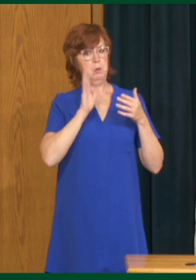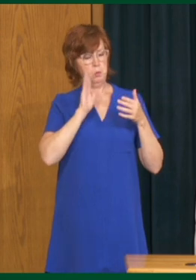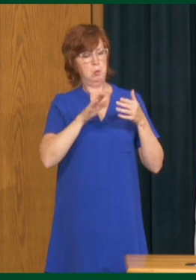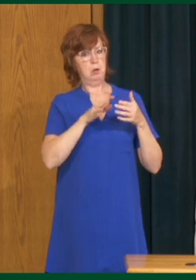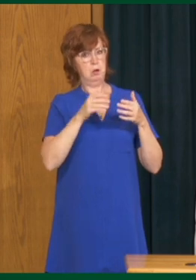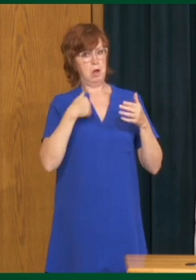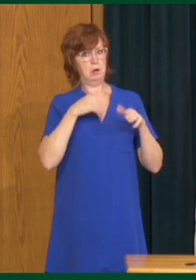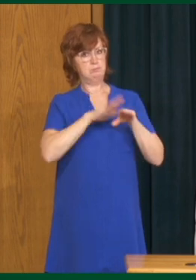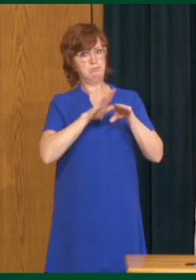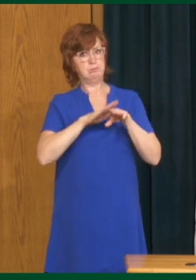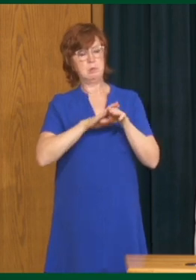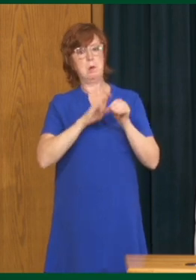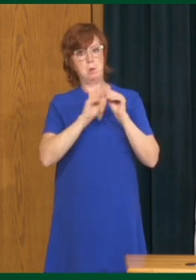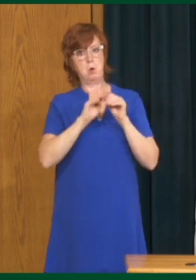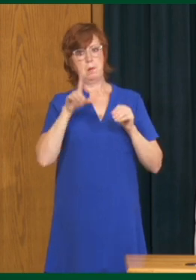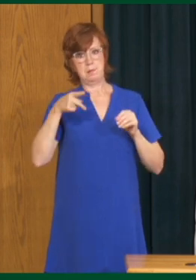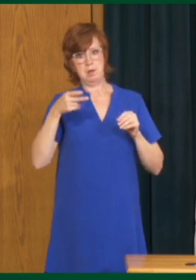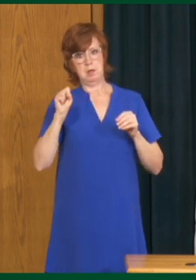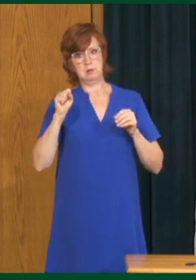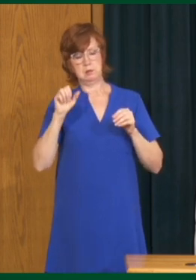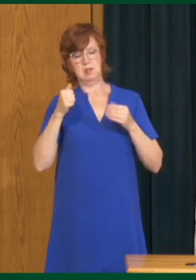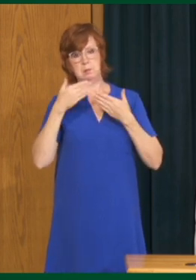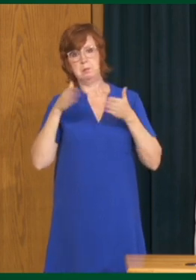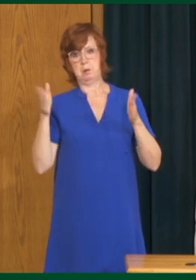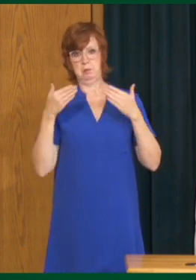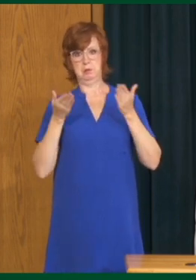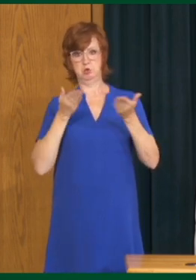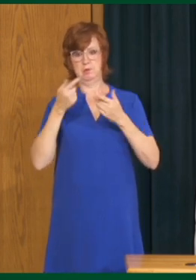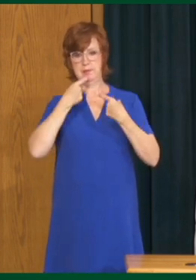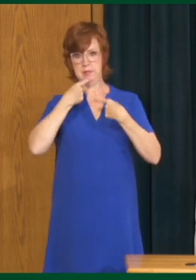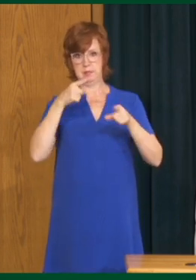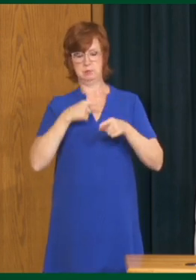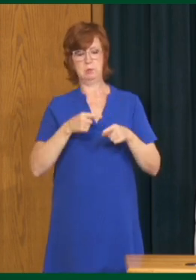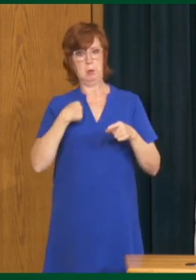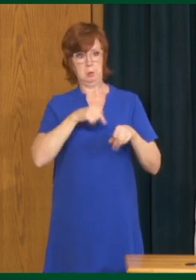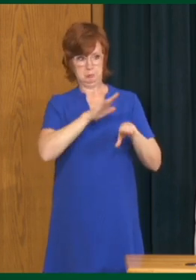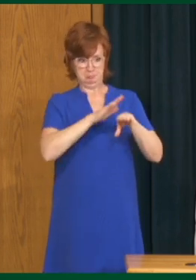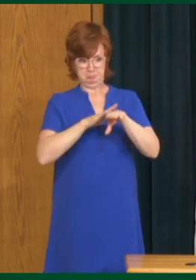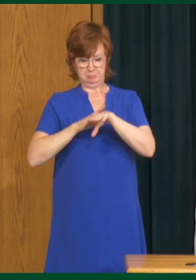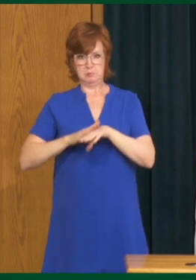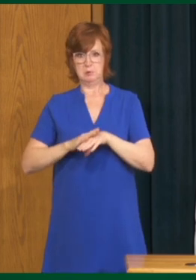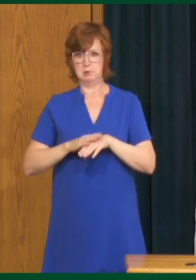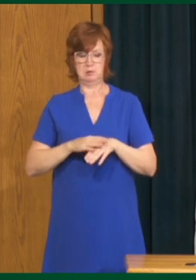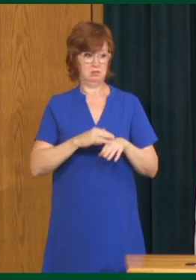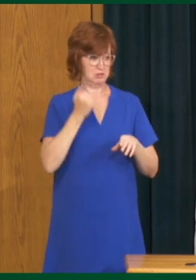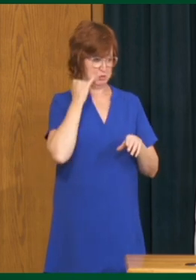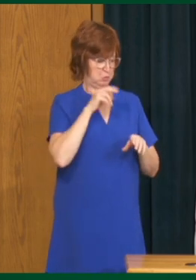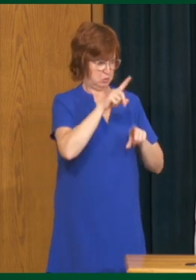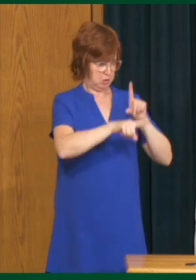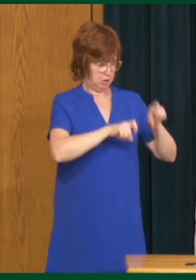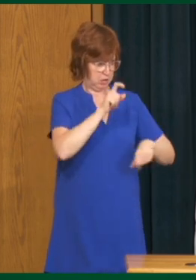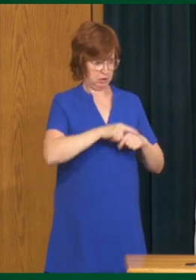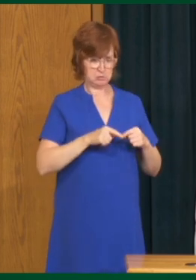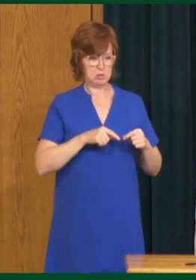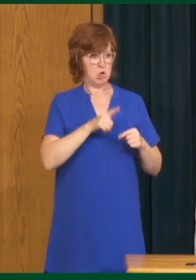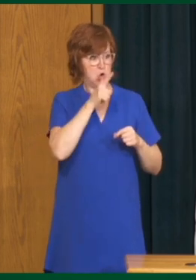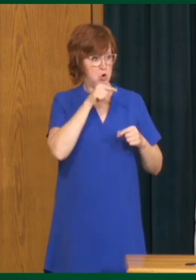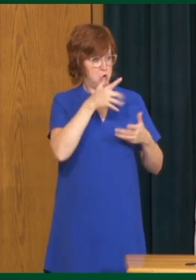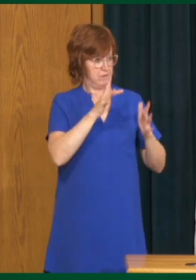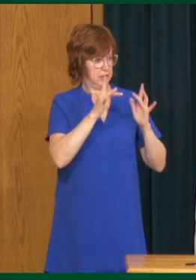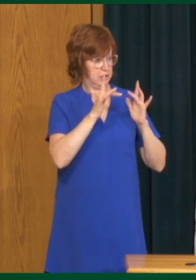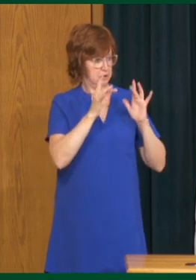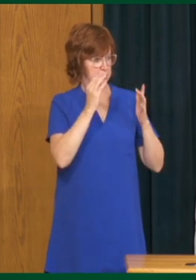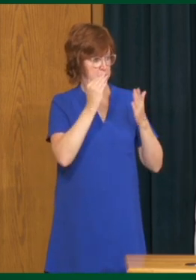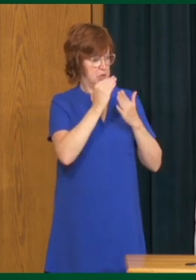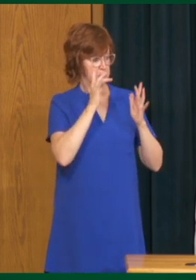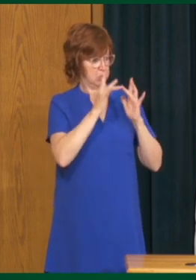if required, because if individuals work in a setting where all contacts can't be contacted, then a PSA is required. And this is what we do expect